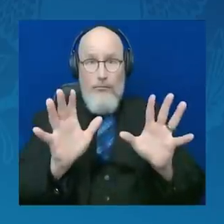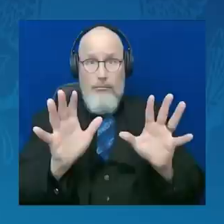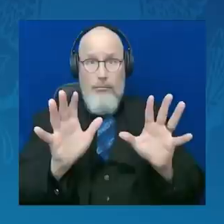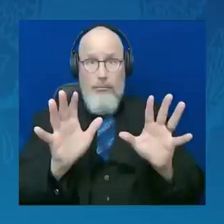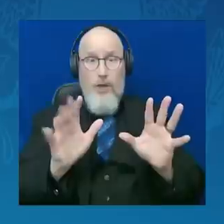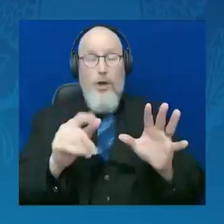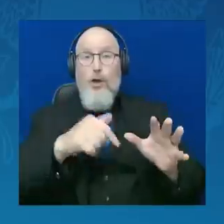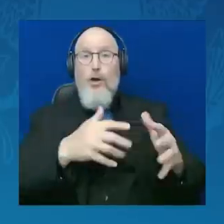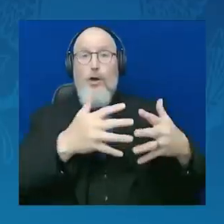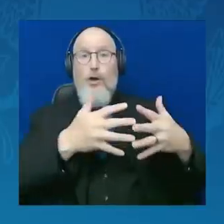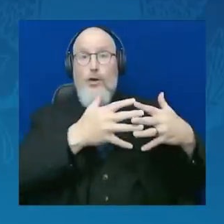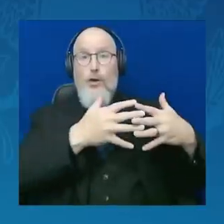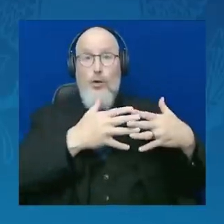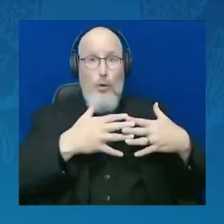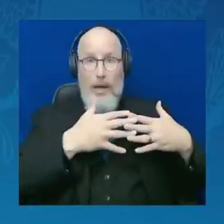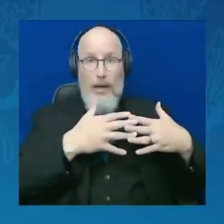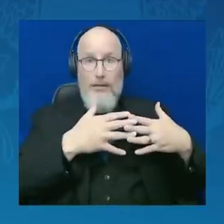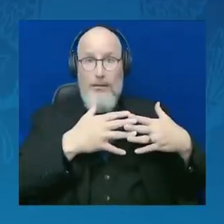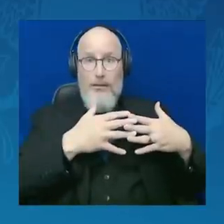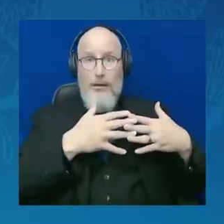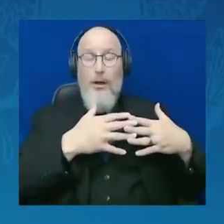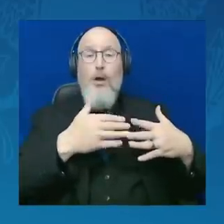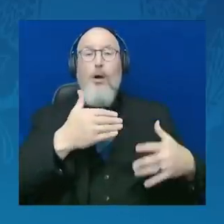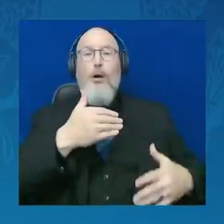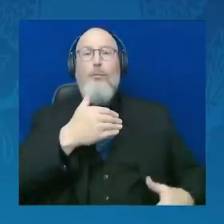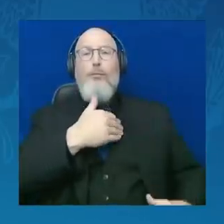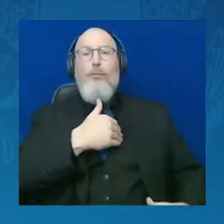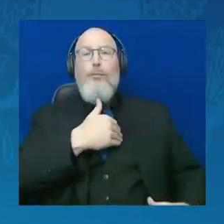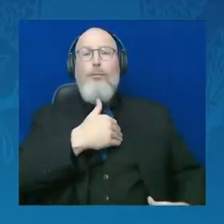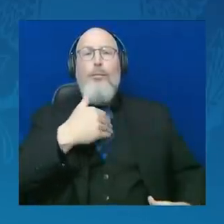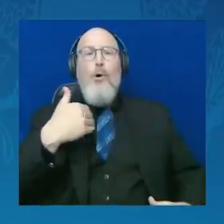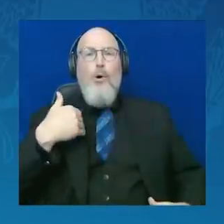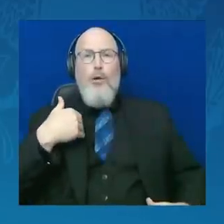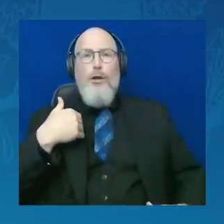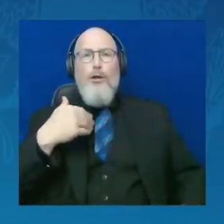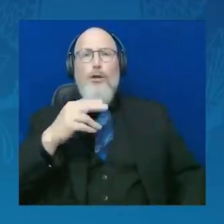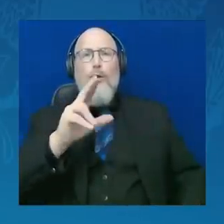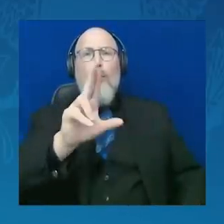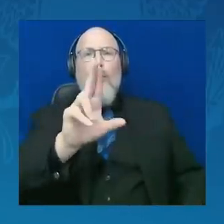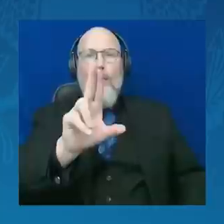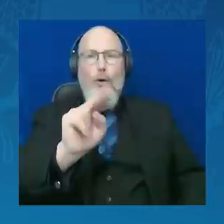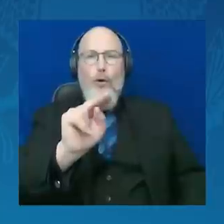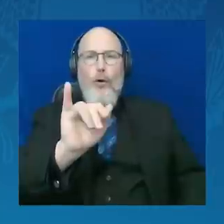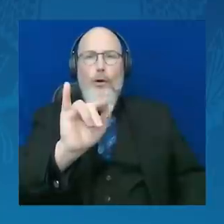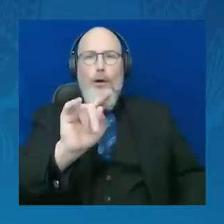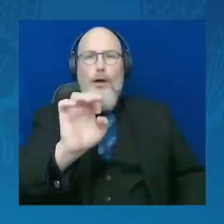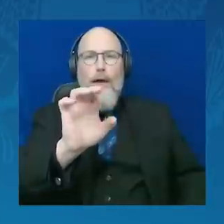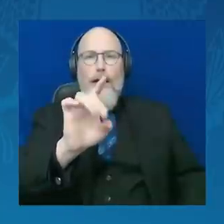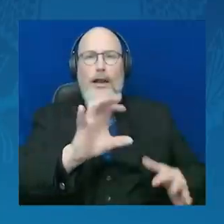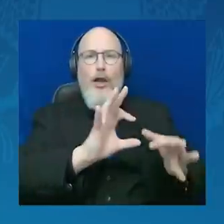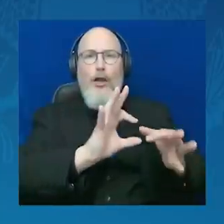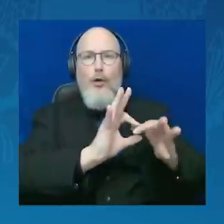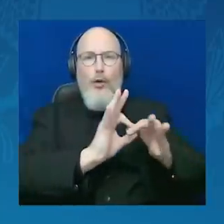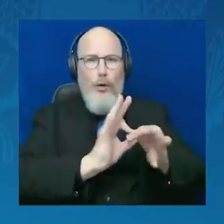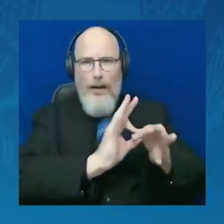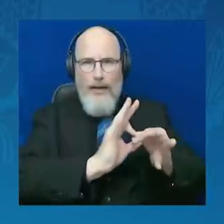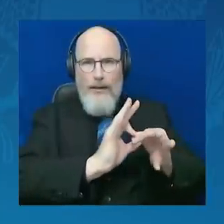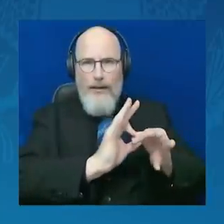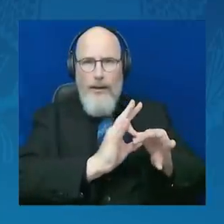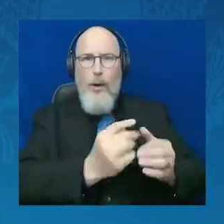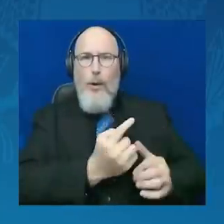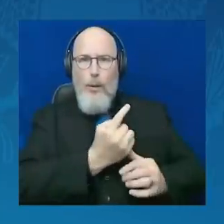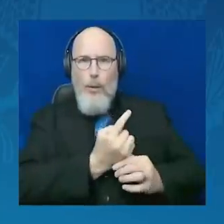we have done and are prepared to do to help Ukraine and the people of Ukraine. Full stop.